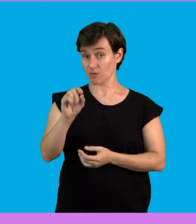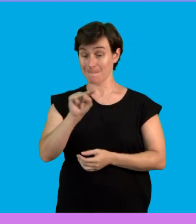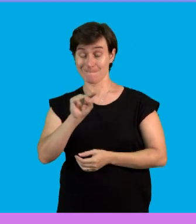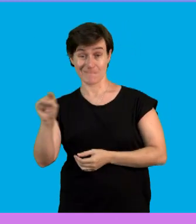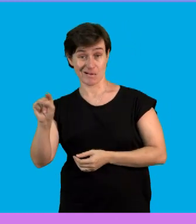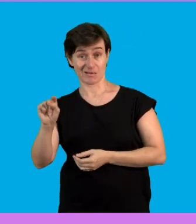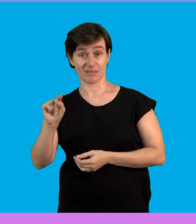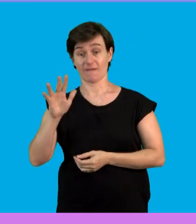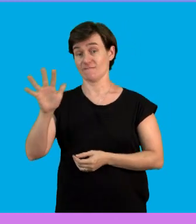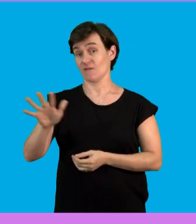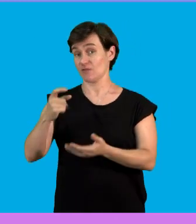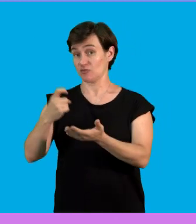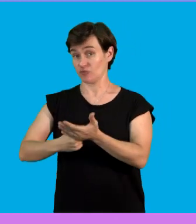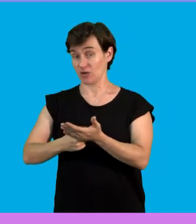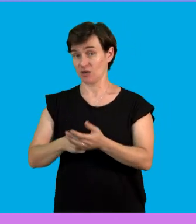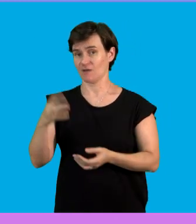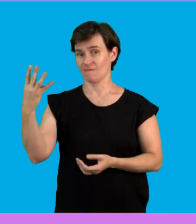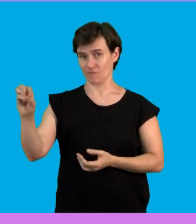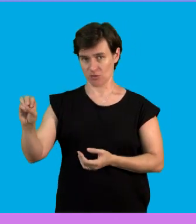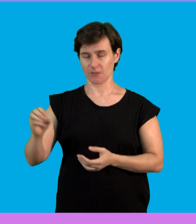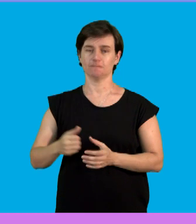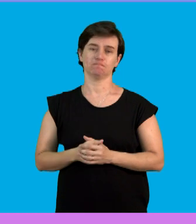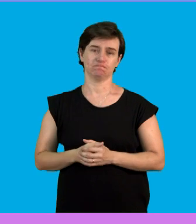R20.40 minus